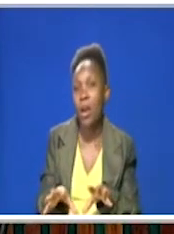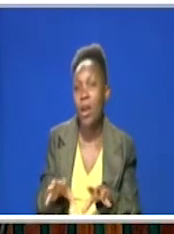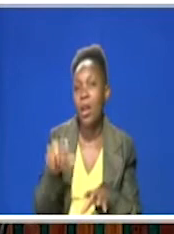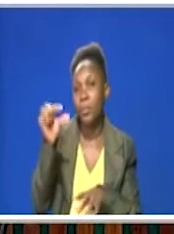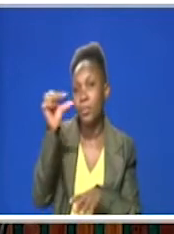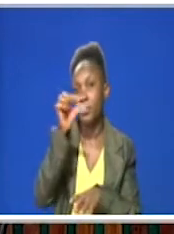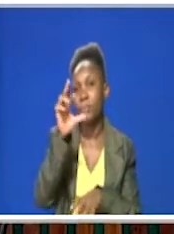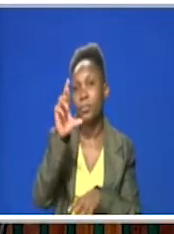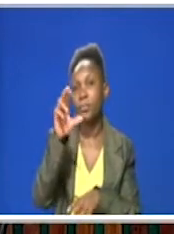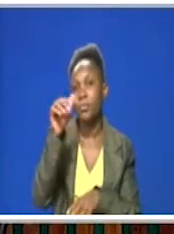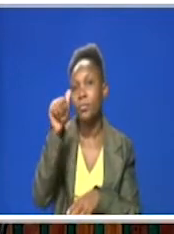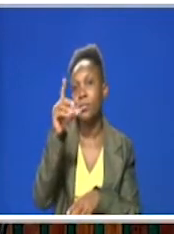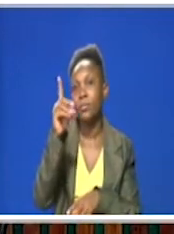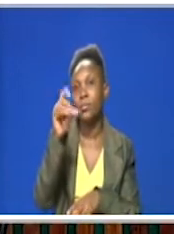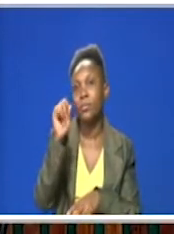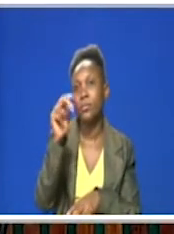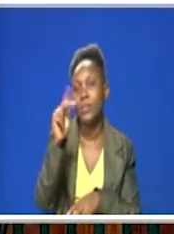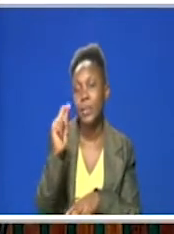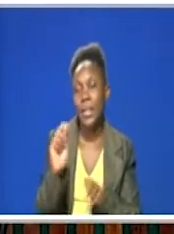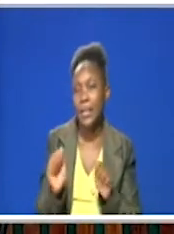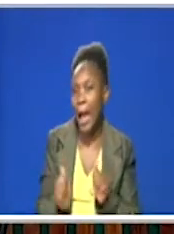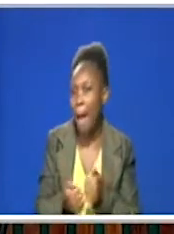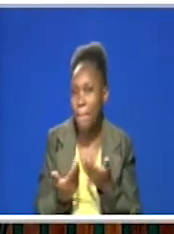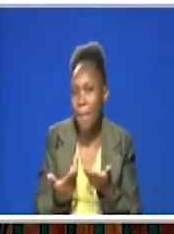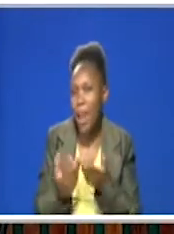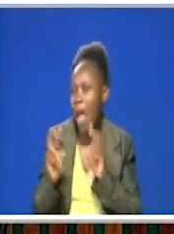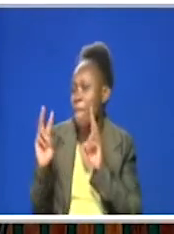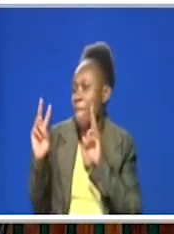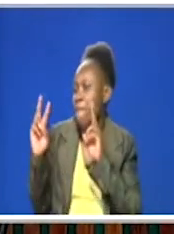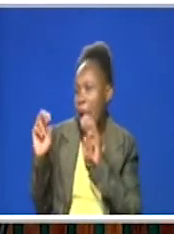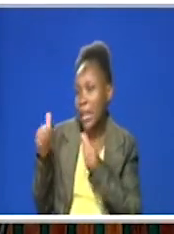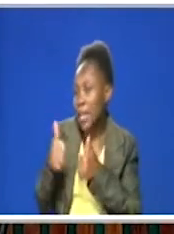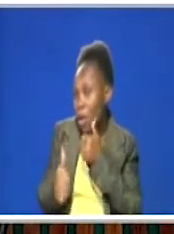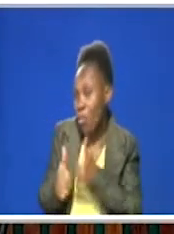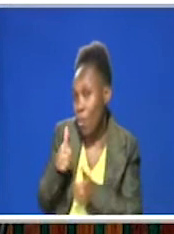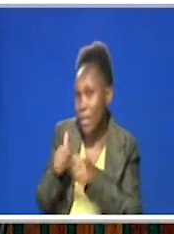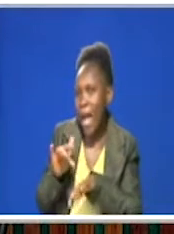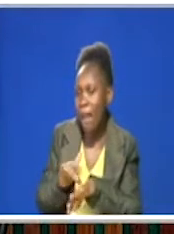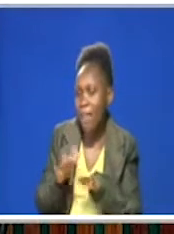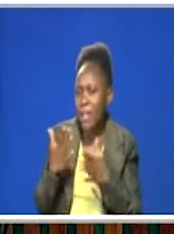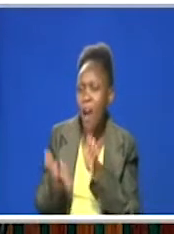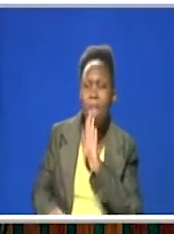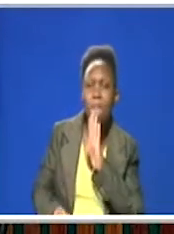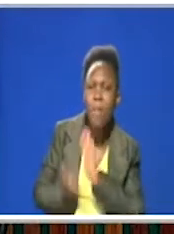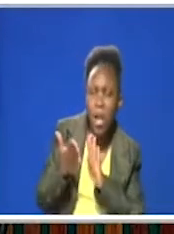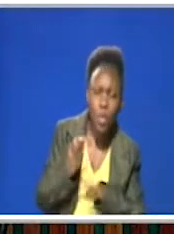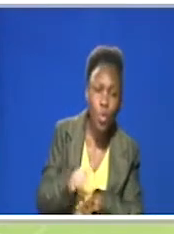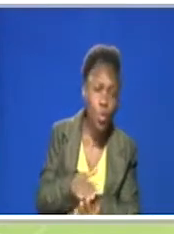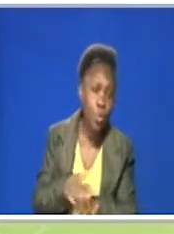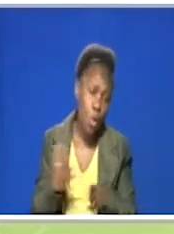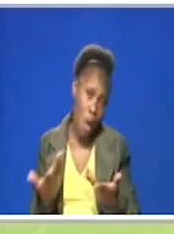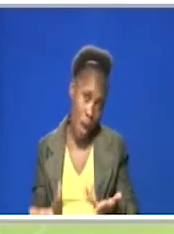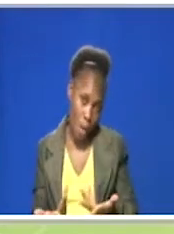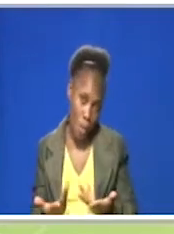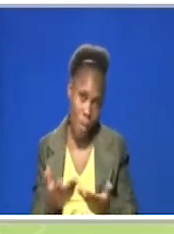division gradient occurs. So which are these factors that affects the rate of division? So